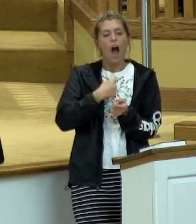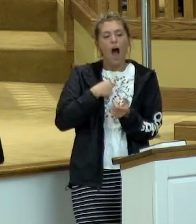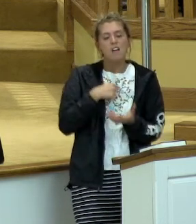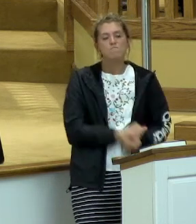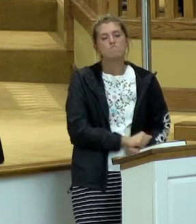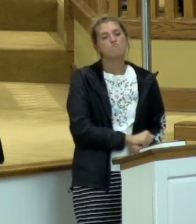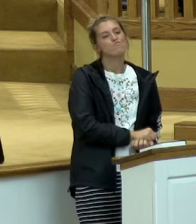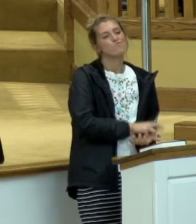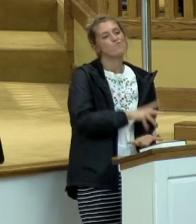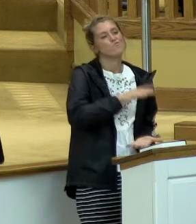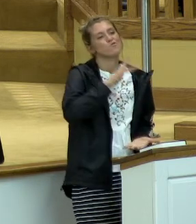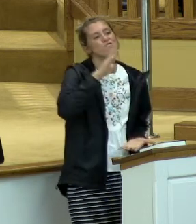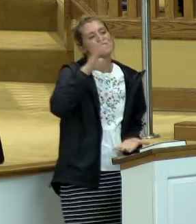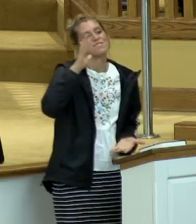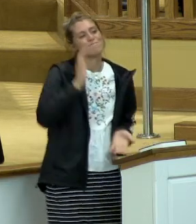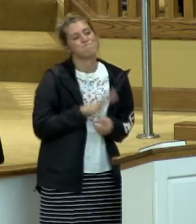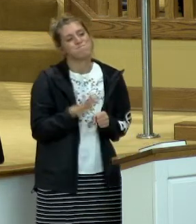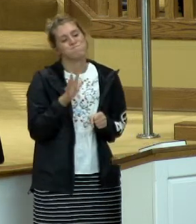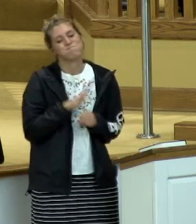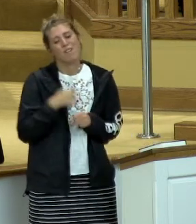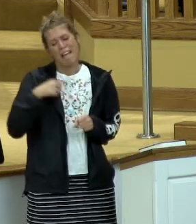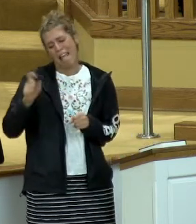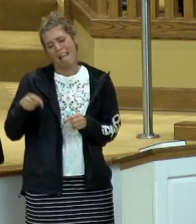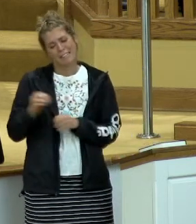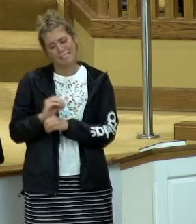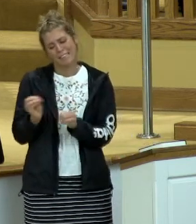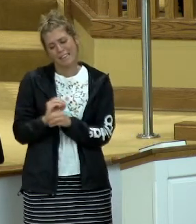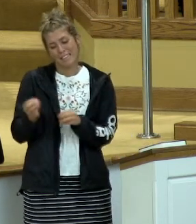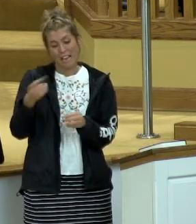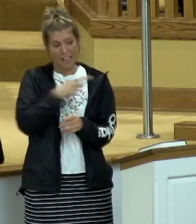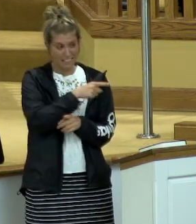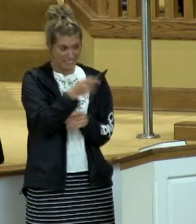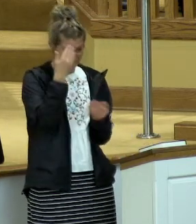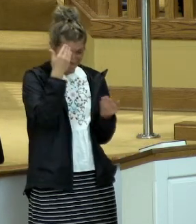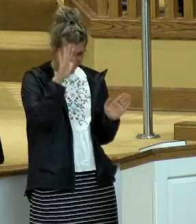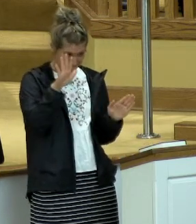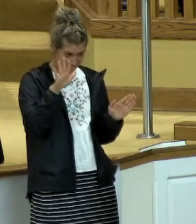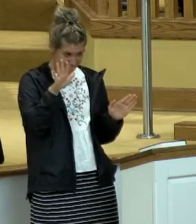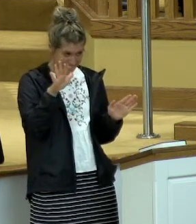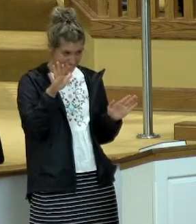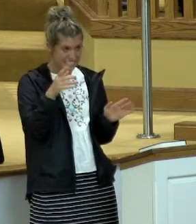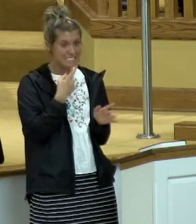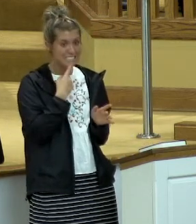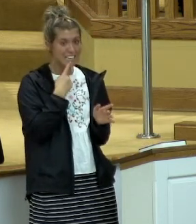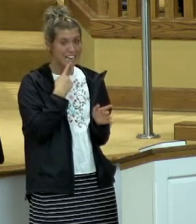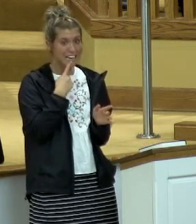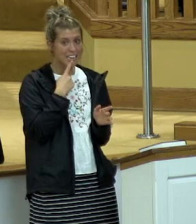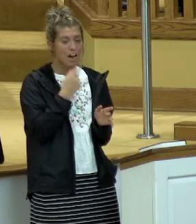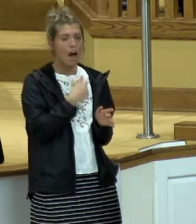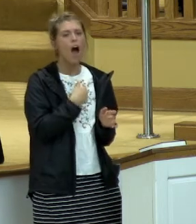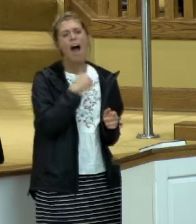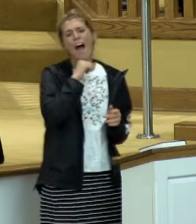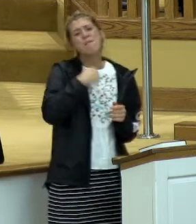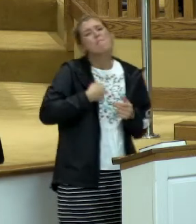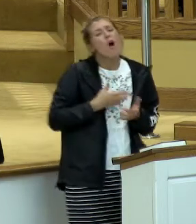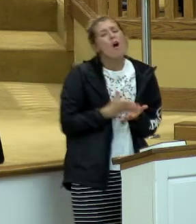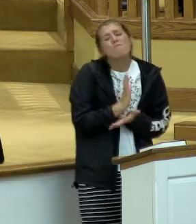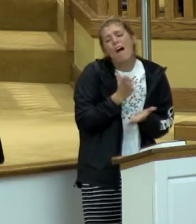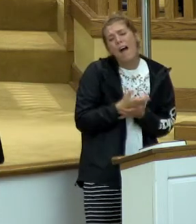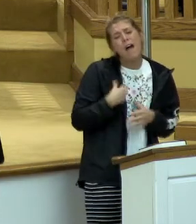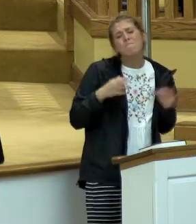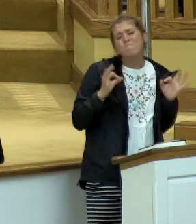I am rich, increased with goods, have need of nothing, and knowest not. That's what we say. I'm